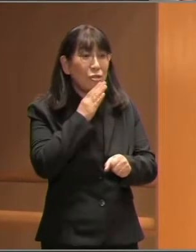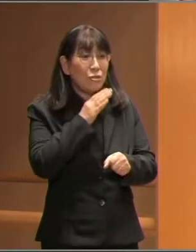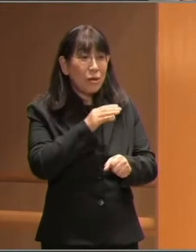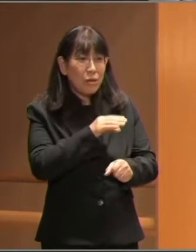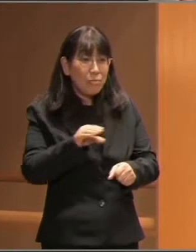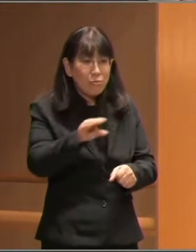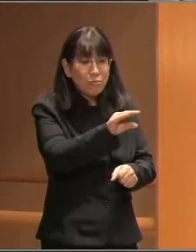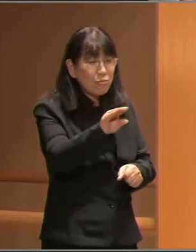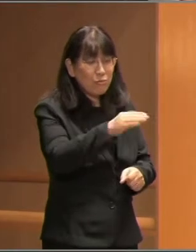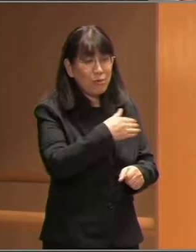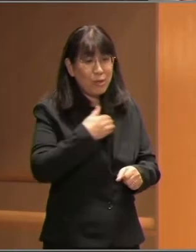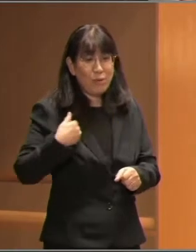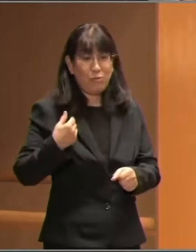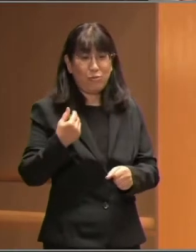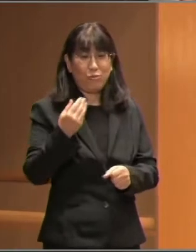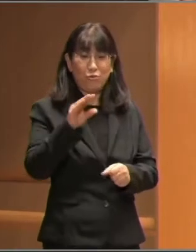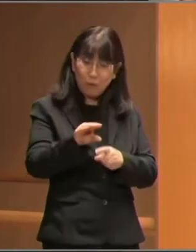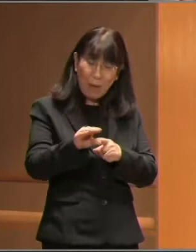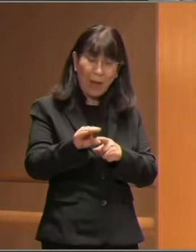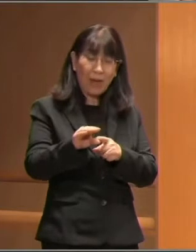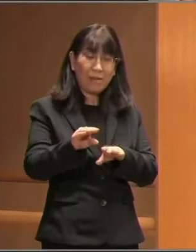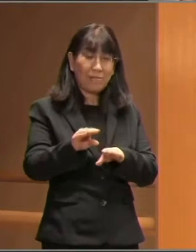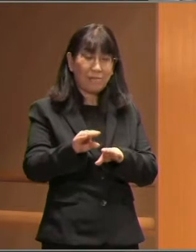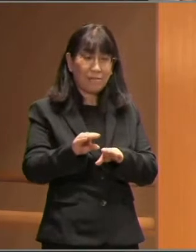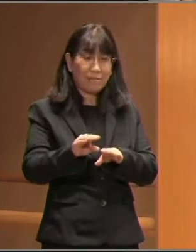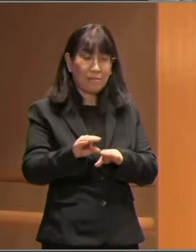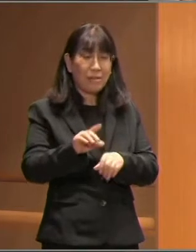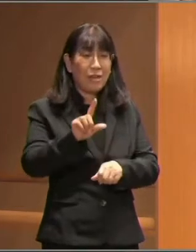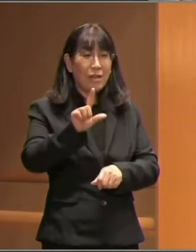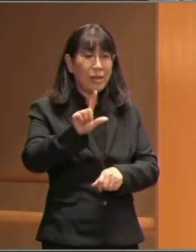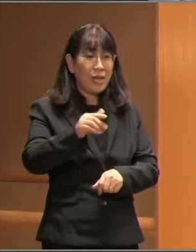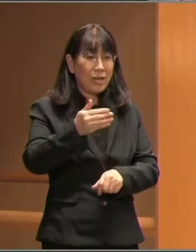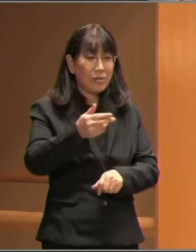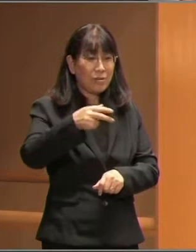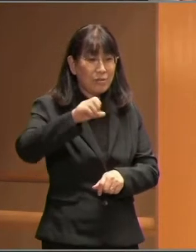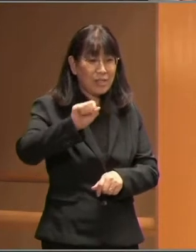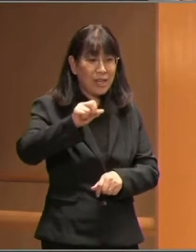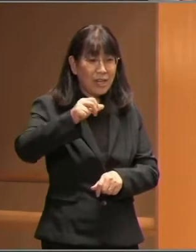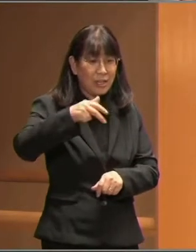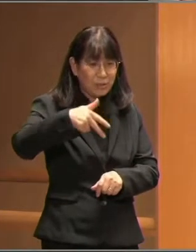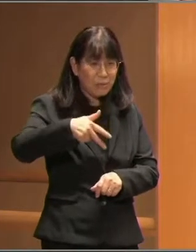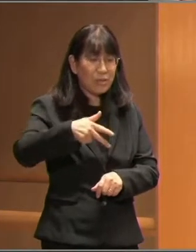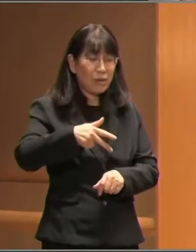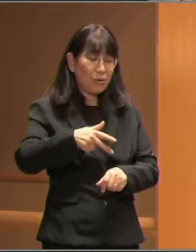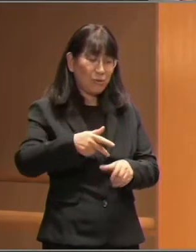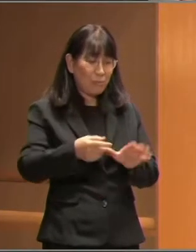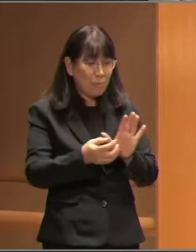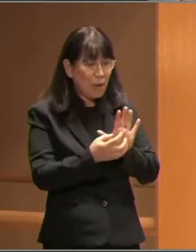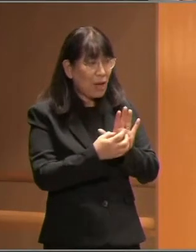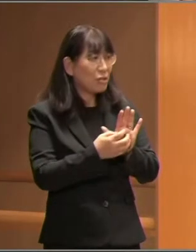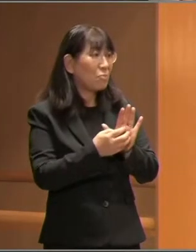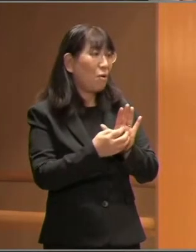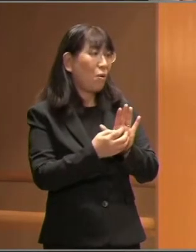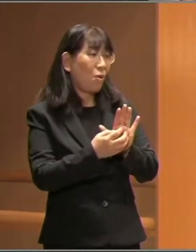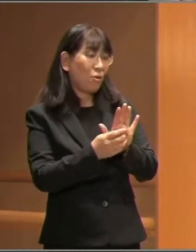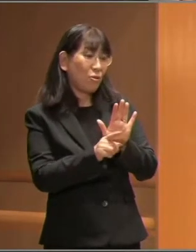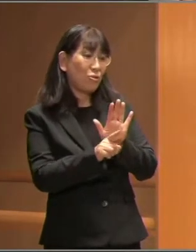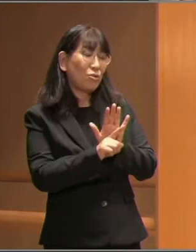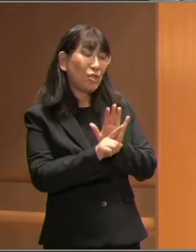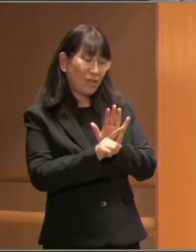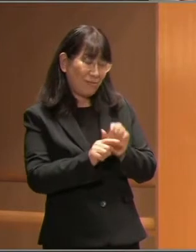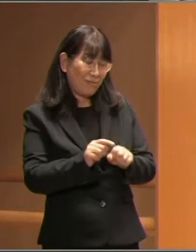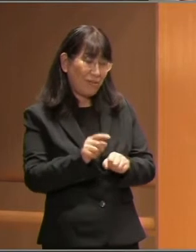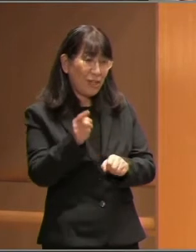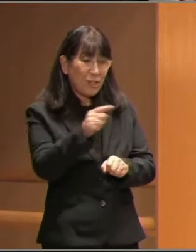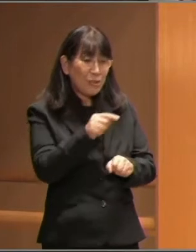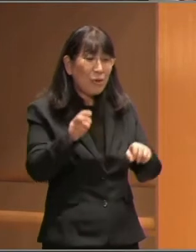And it can actually run. And Lexus logo is in the front. I would like to